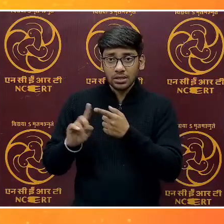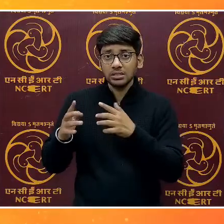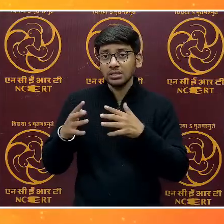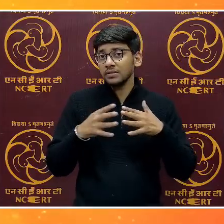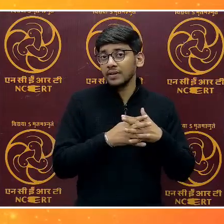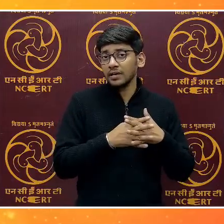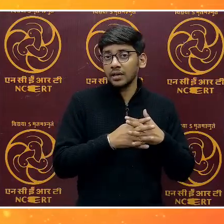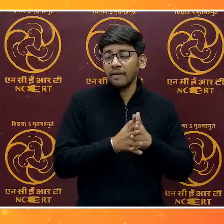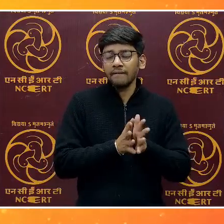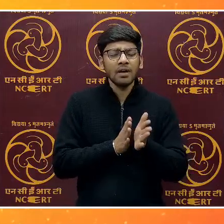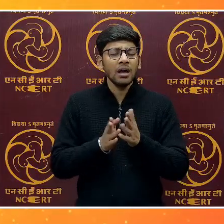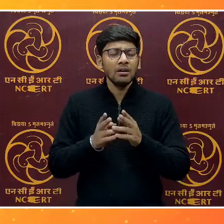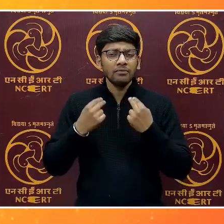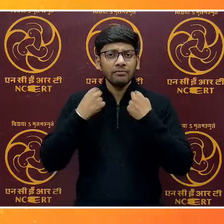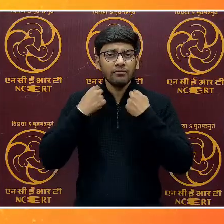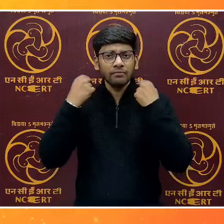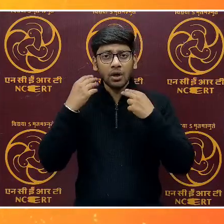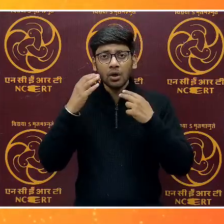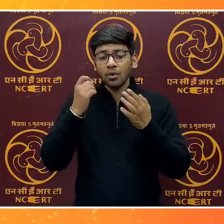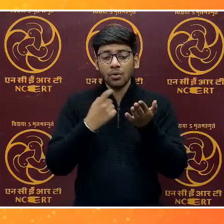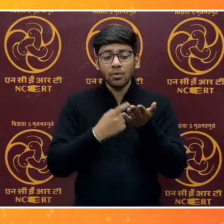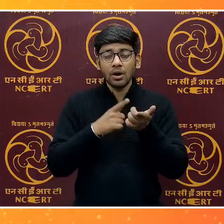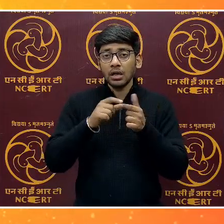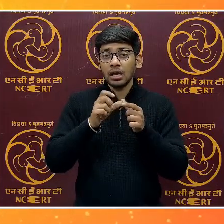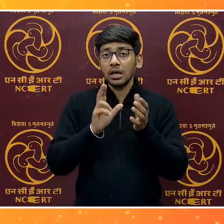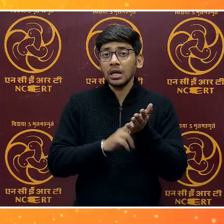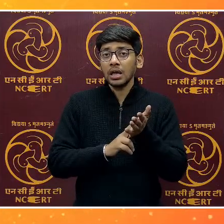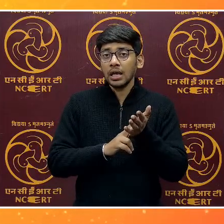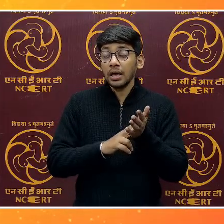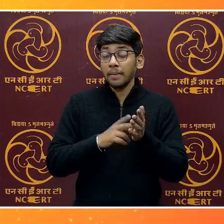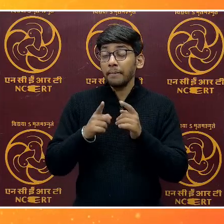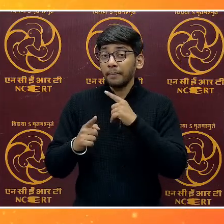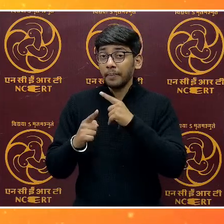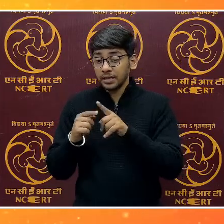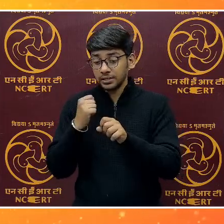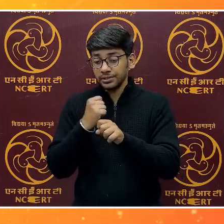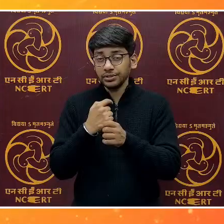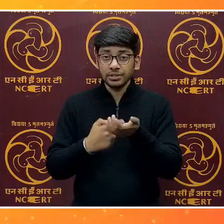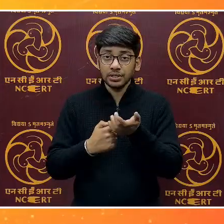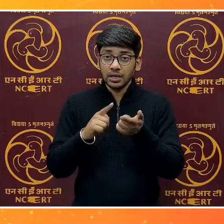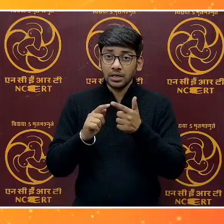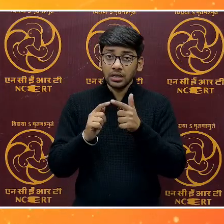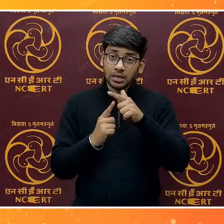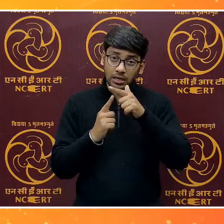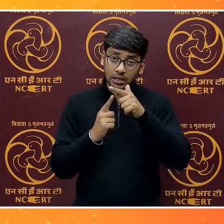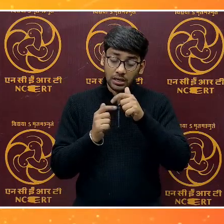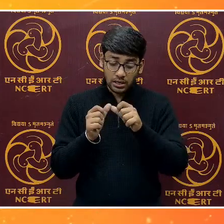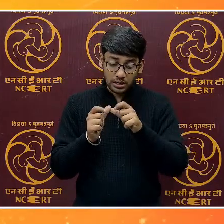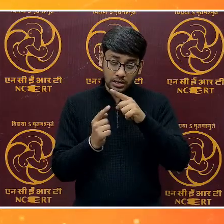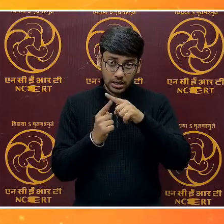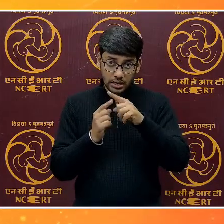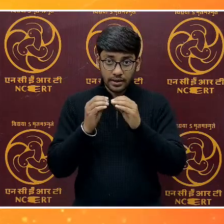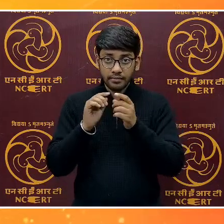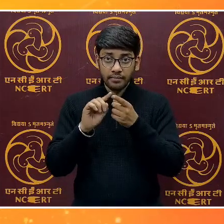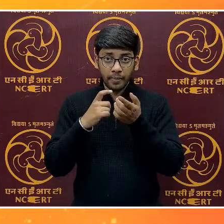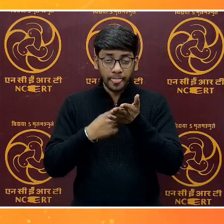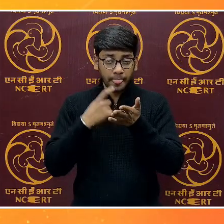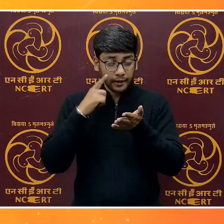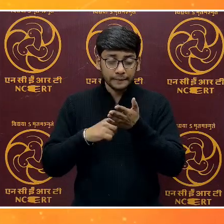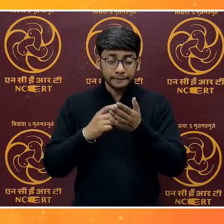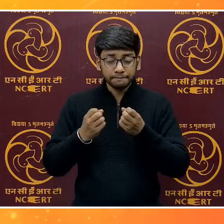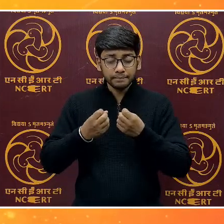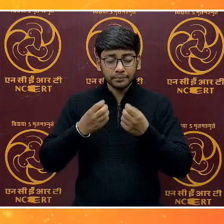famous constellation is Orion, and Great Bear is also there. Yeah. Do let us know the shape of these constellations.